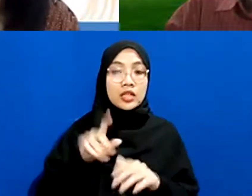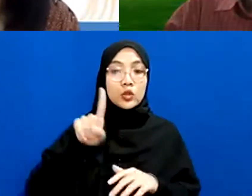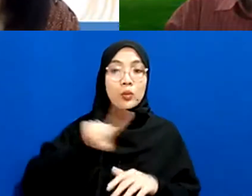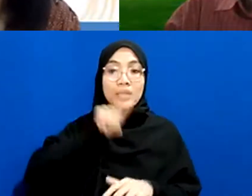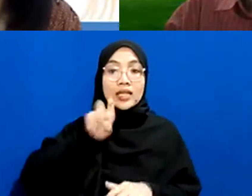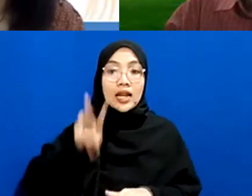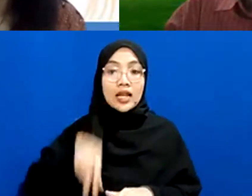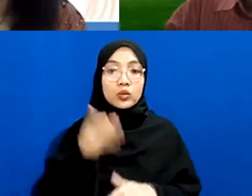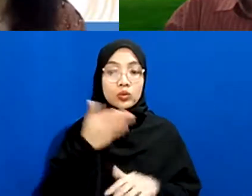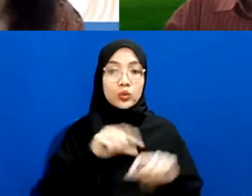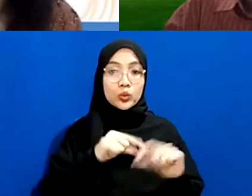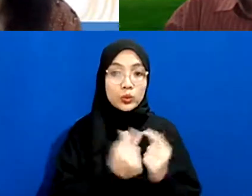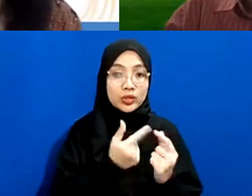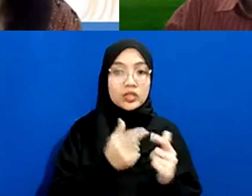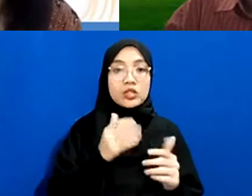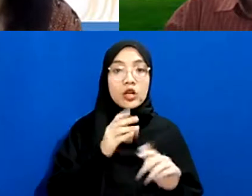please, Ro.